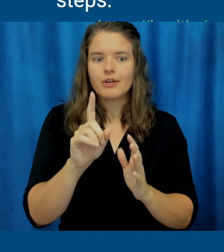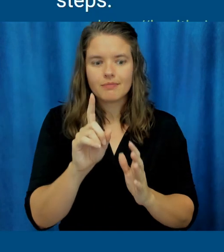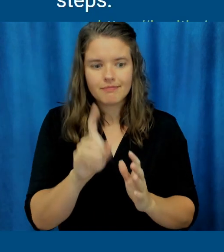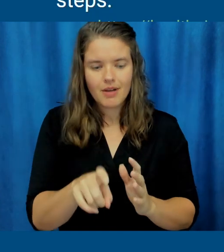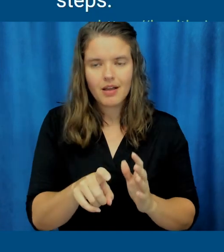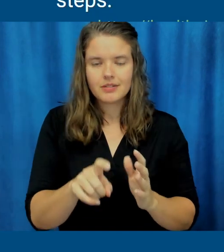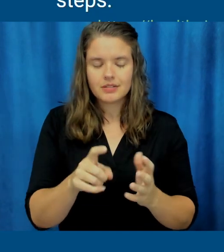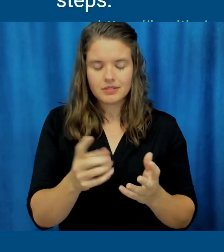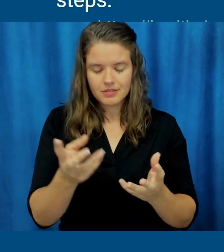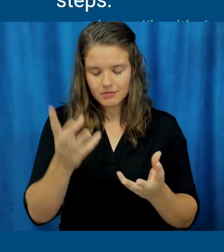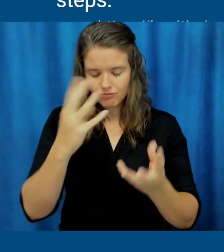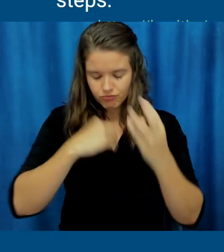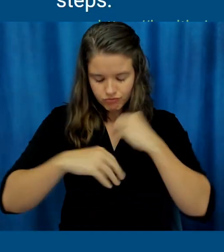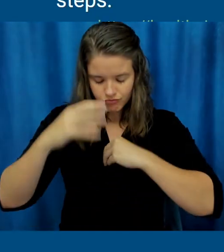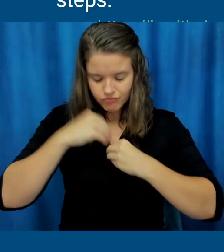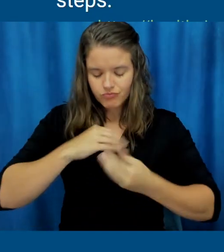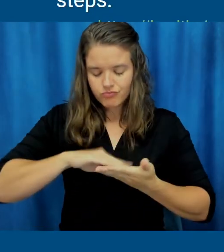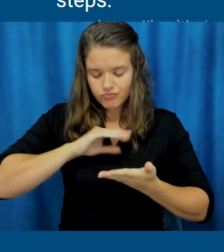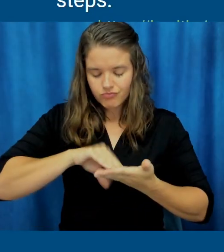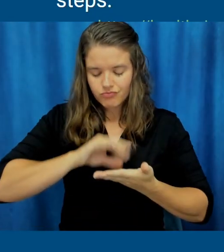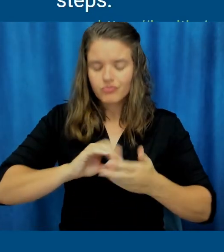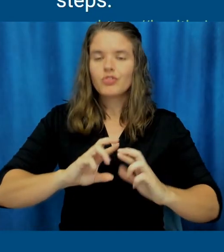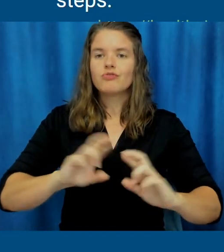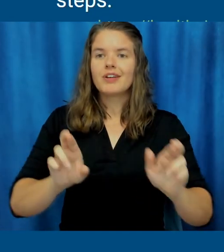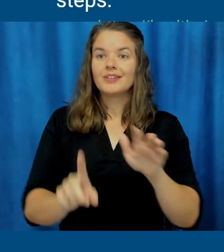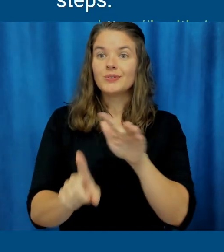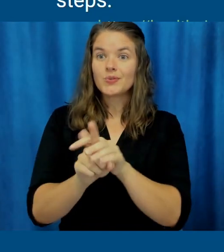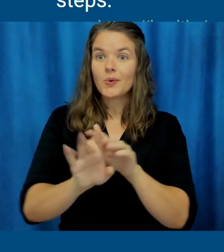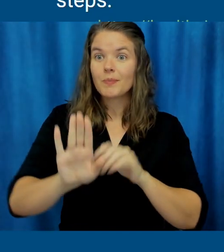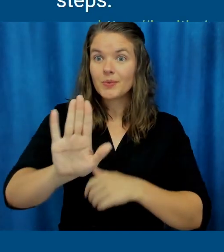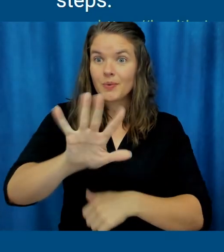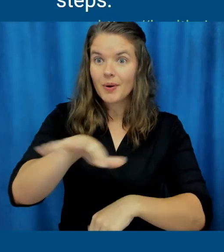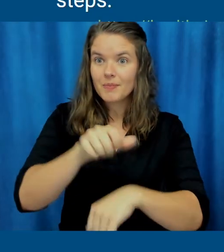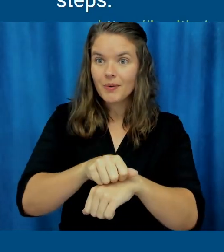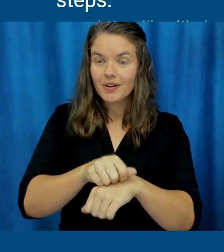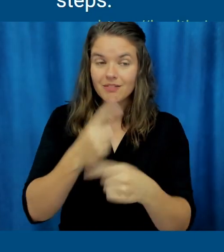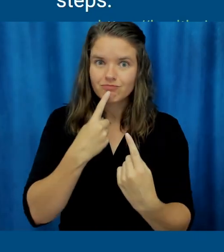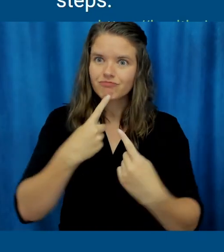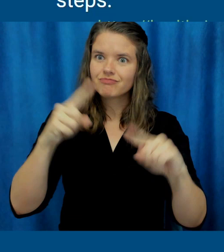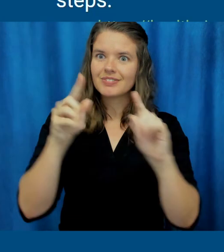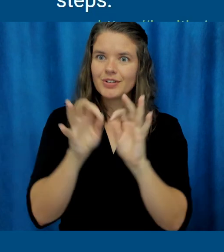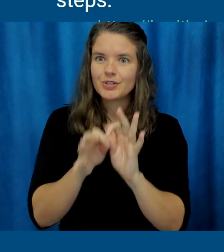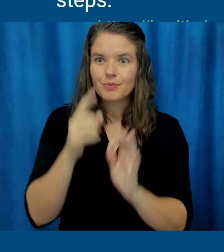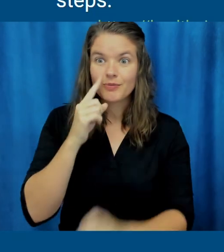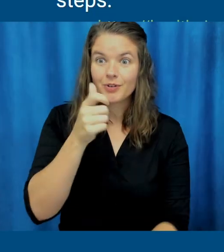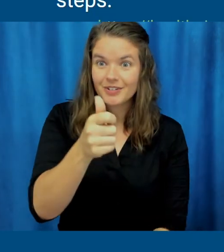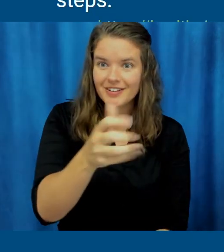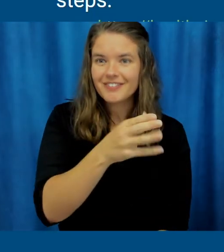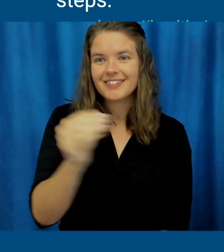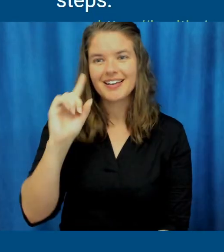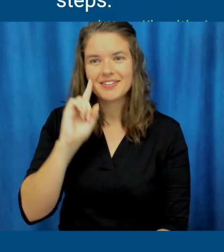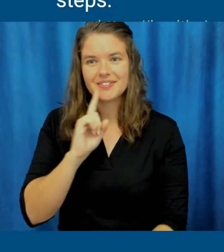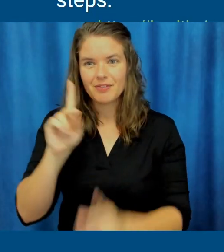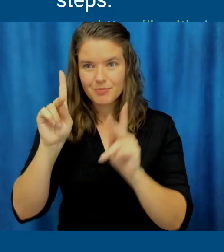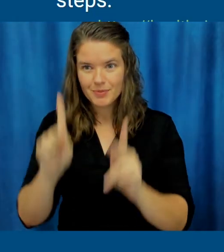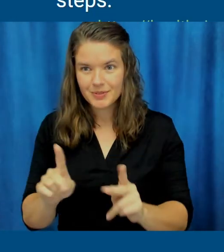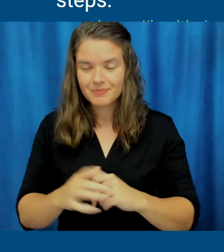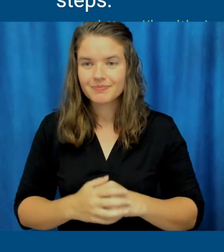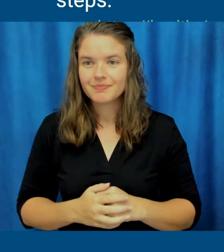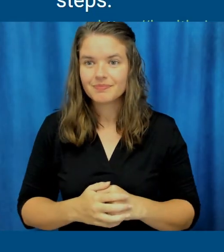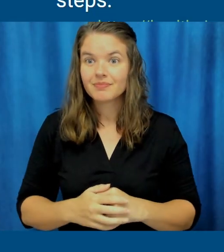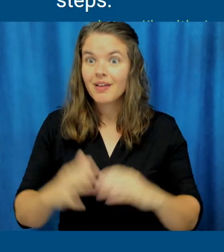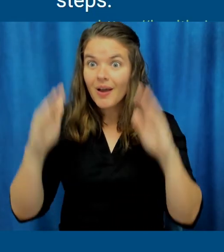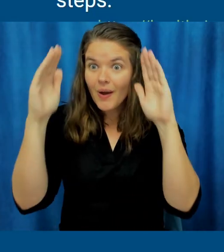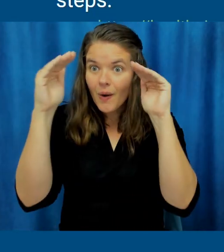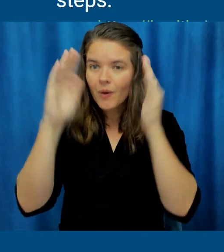to show up to your appointment and effectively interpret for both yourself and the deaf person. I hope